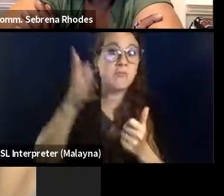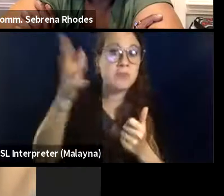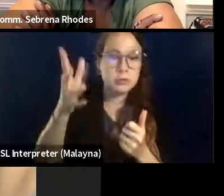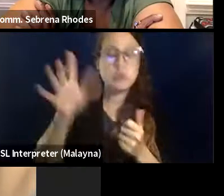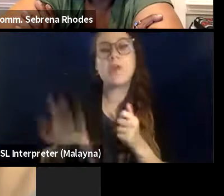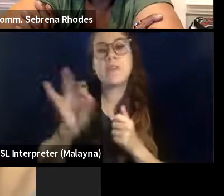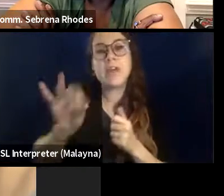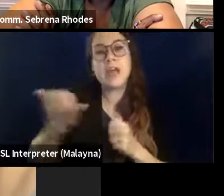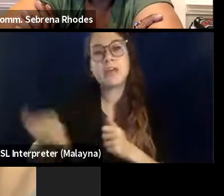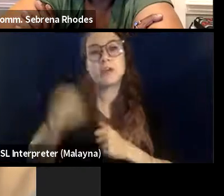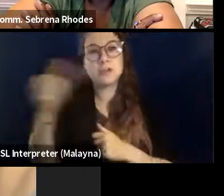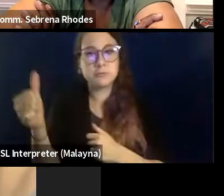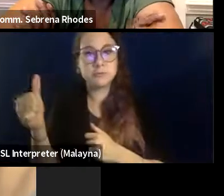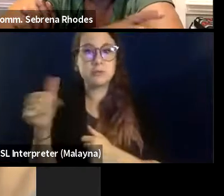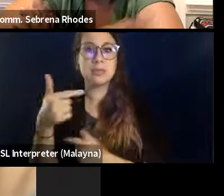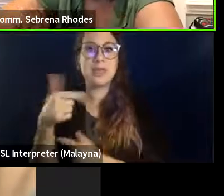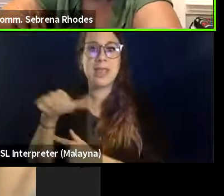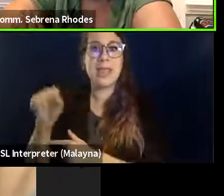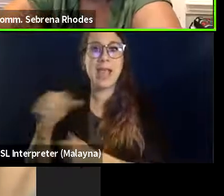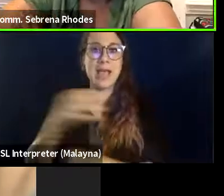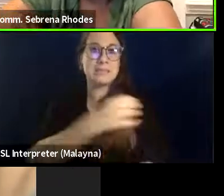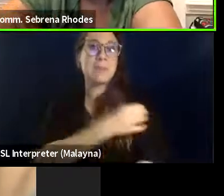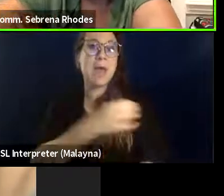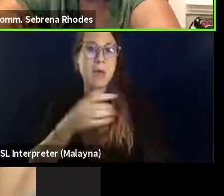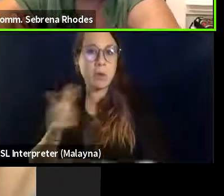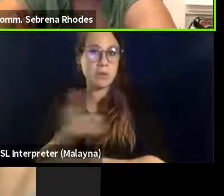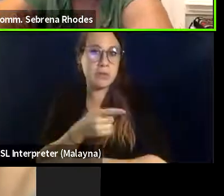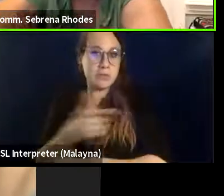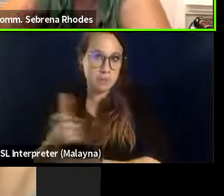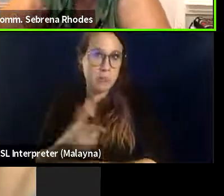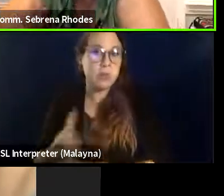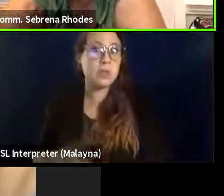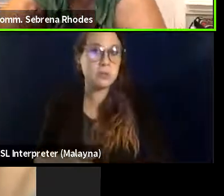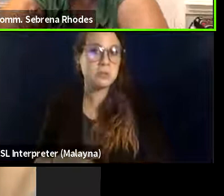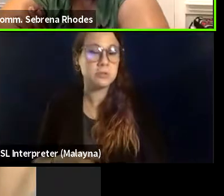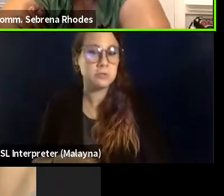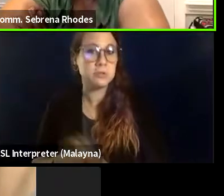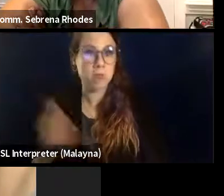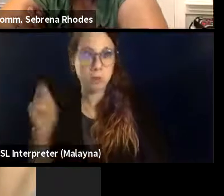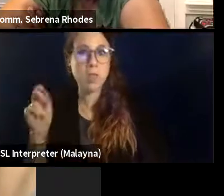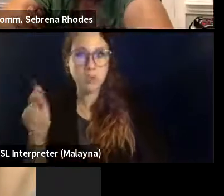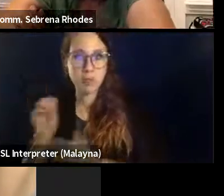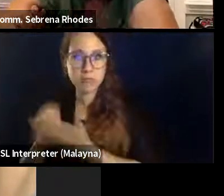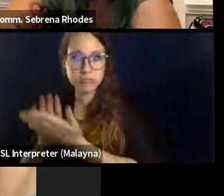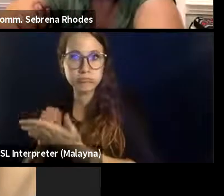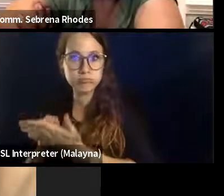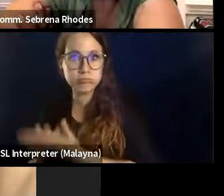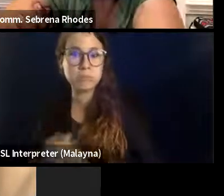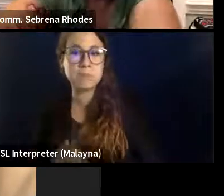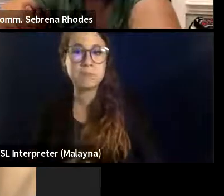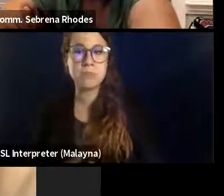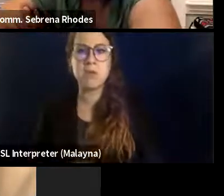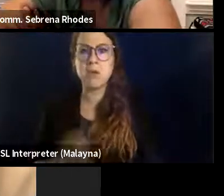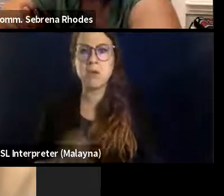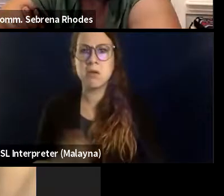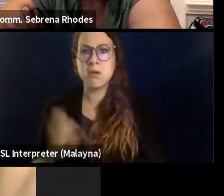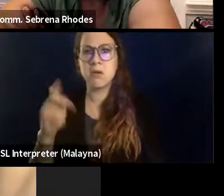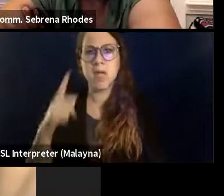alternatives to gas-powered leaf blowers would be appropriate. Okay. Well, I think that's